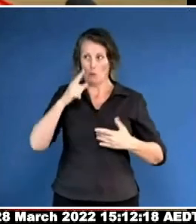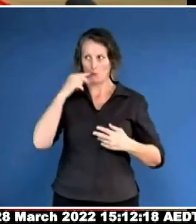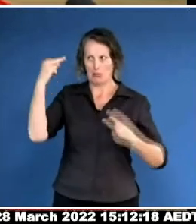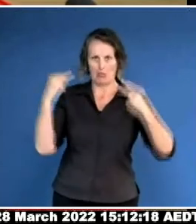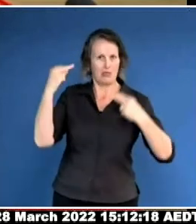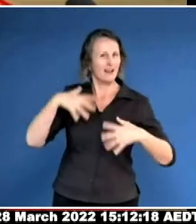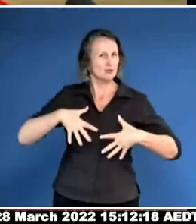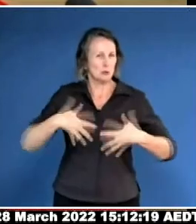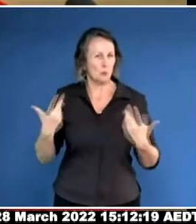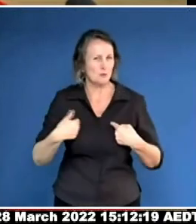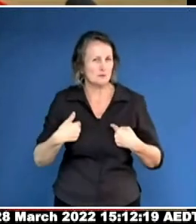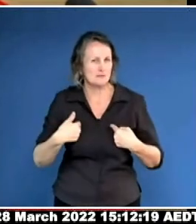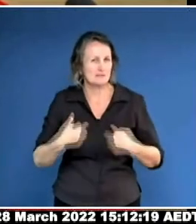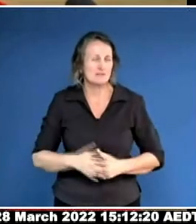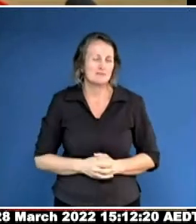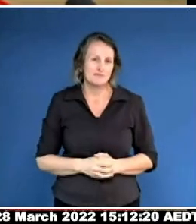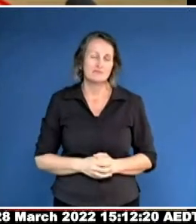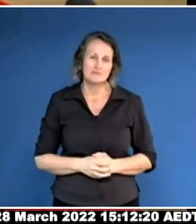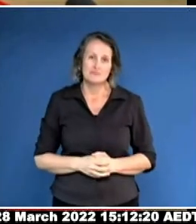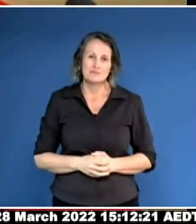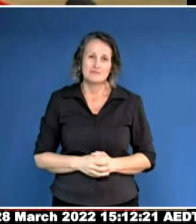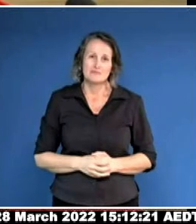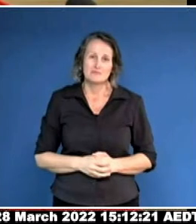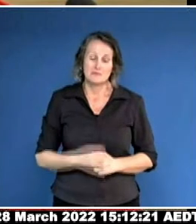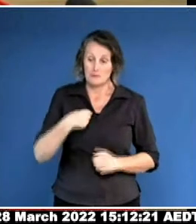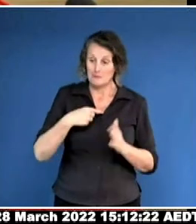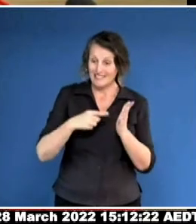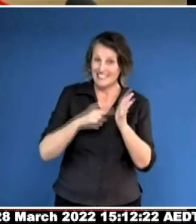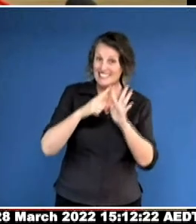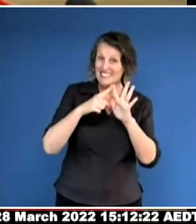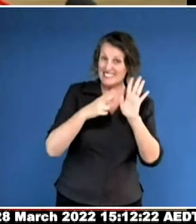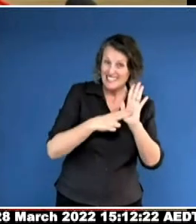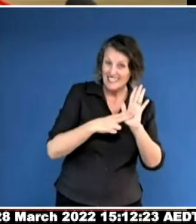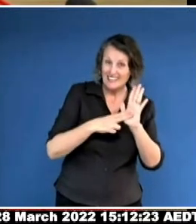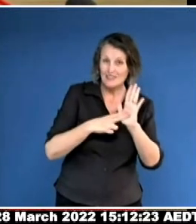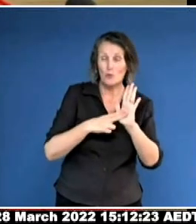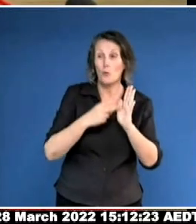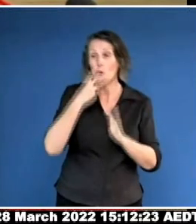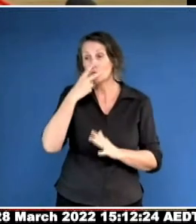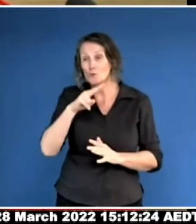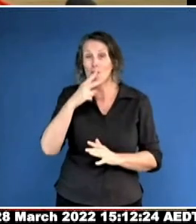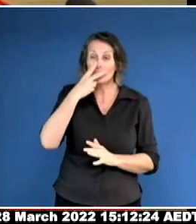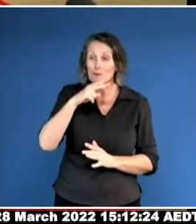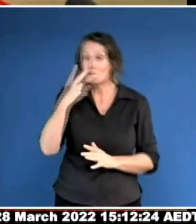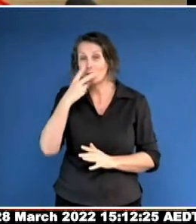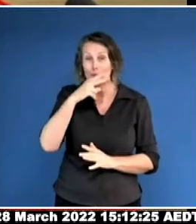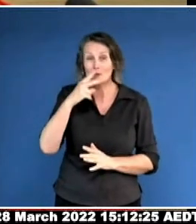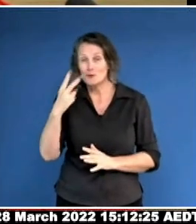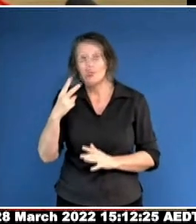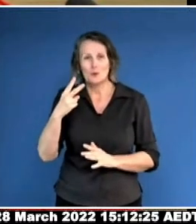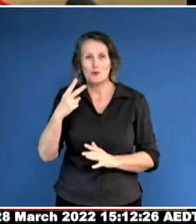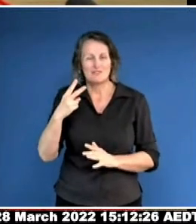As a teenager and young adult, losing physical mobility to attend to my own personal care needs